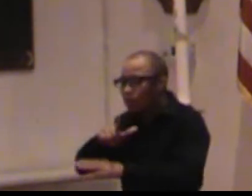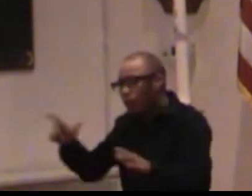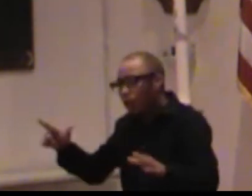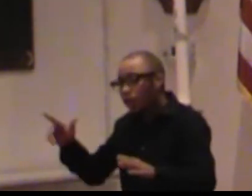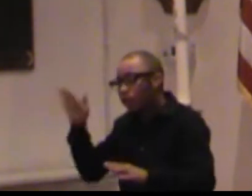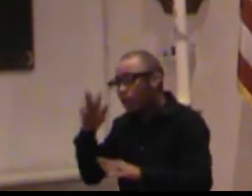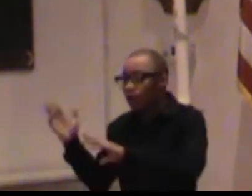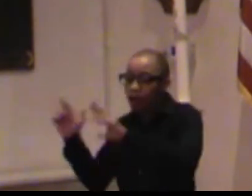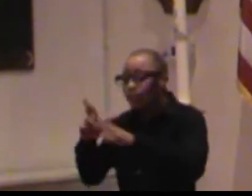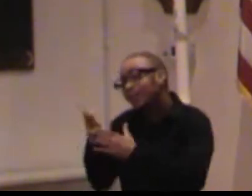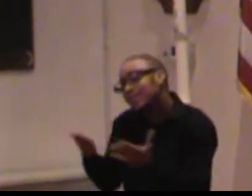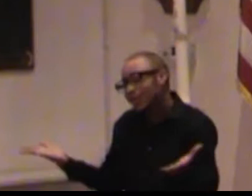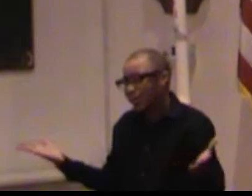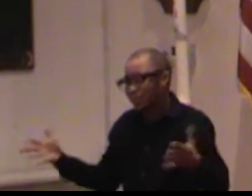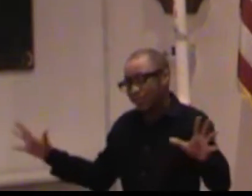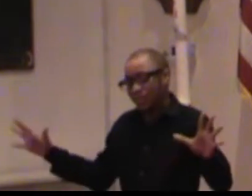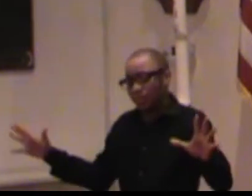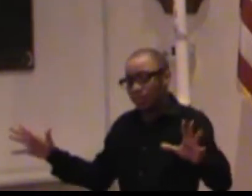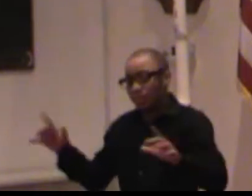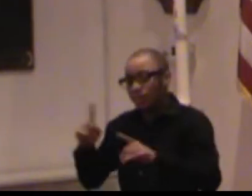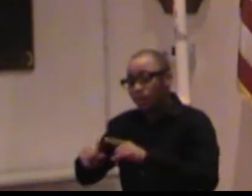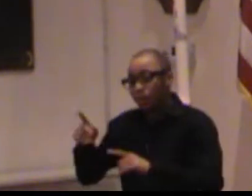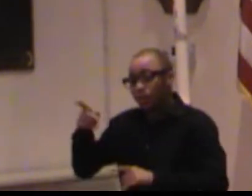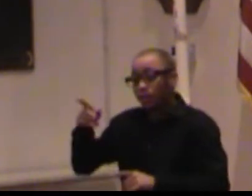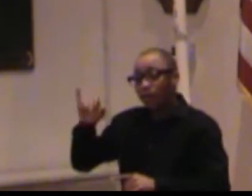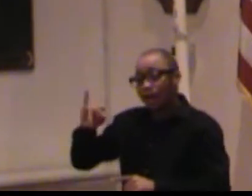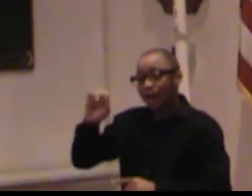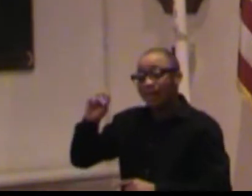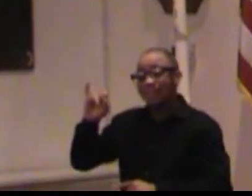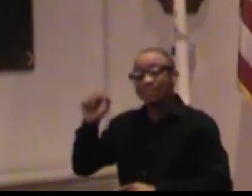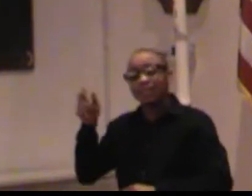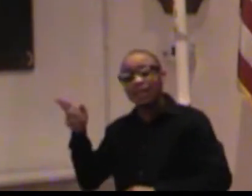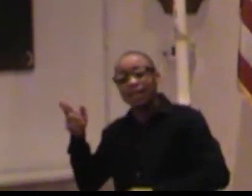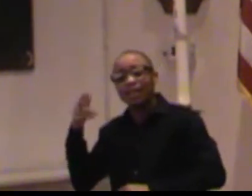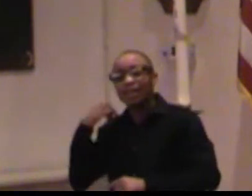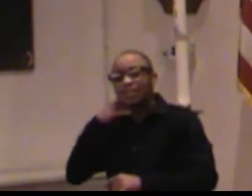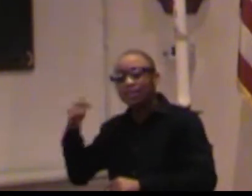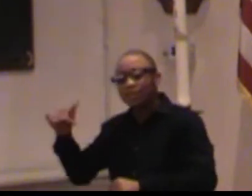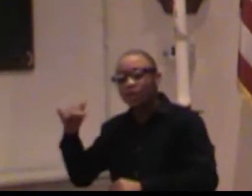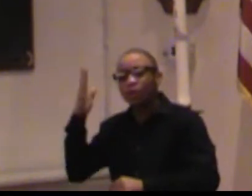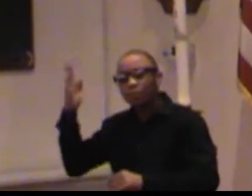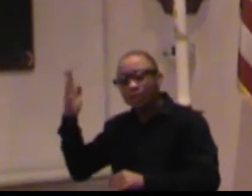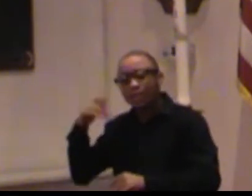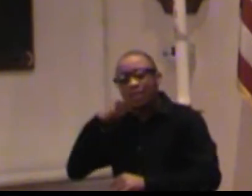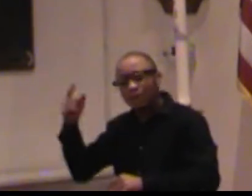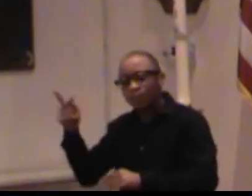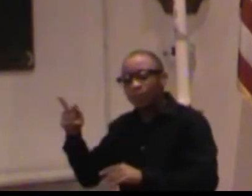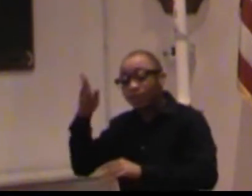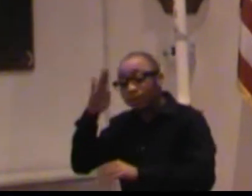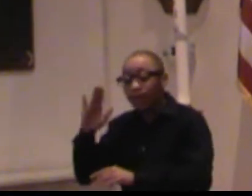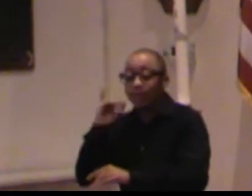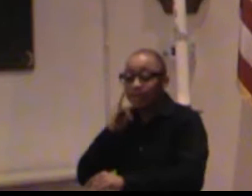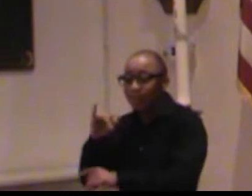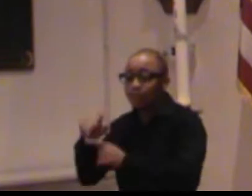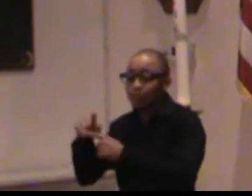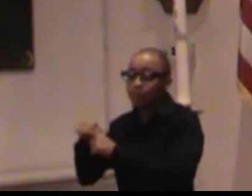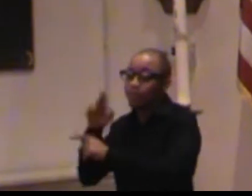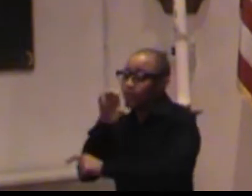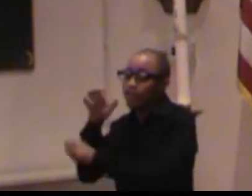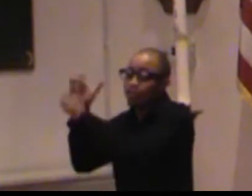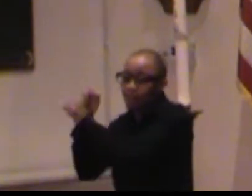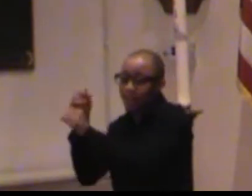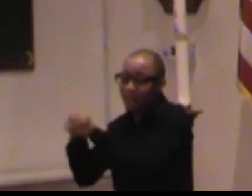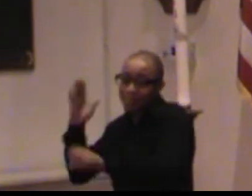has already done. The prophet Isaiah is giving the people the message here that God can still be trusted to direct the